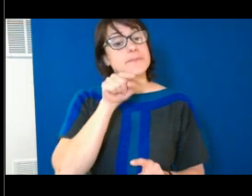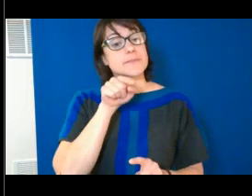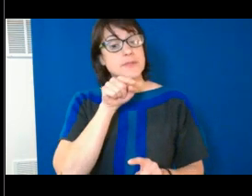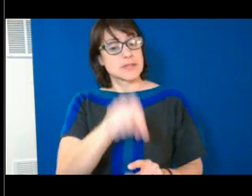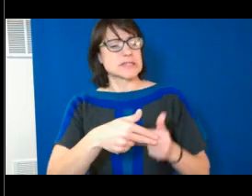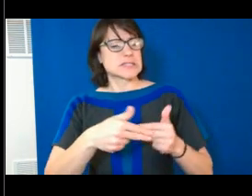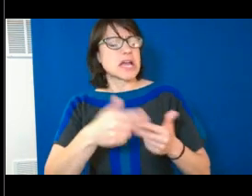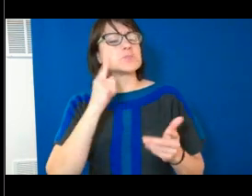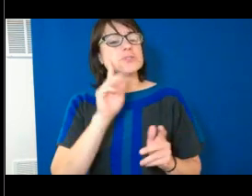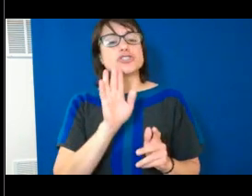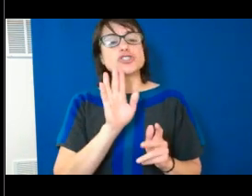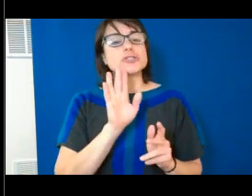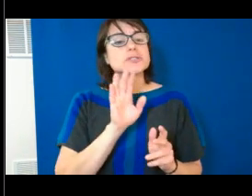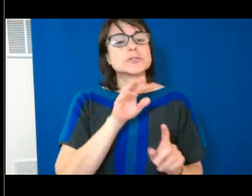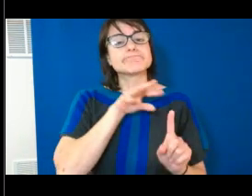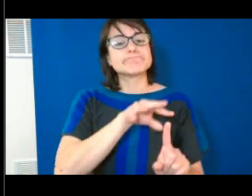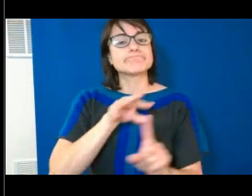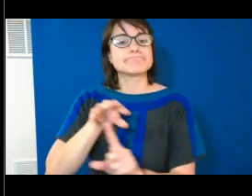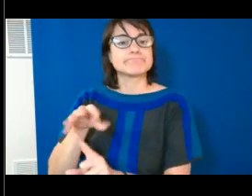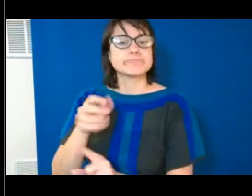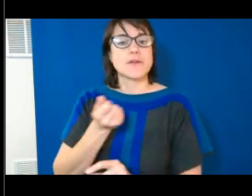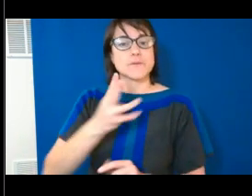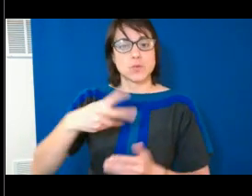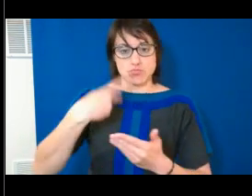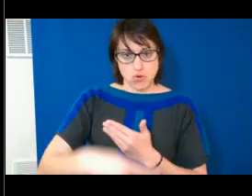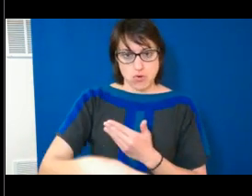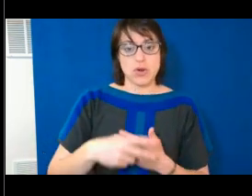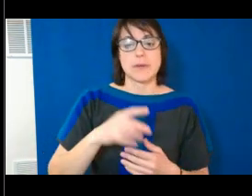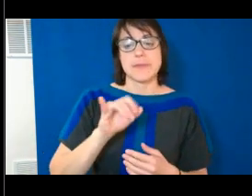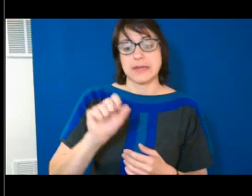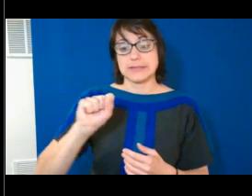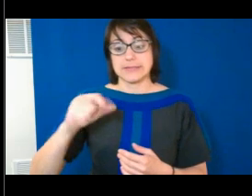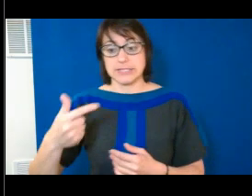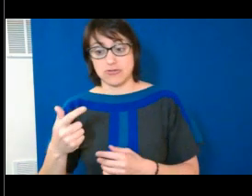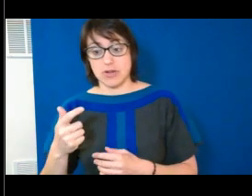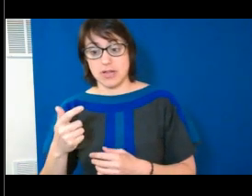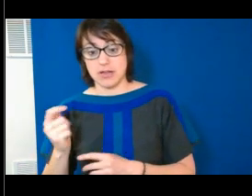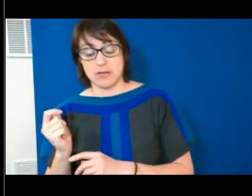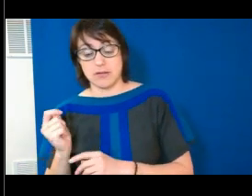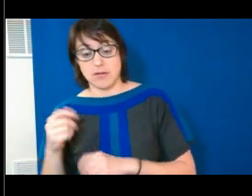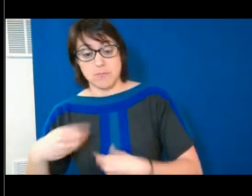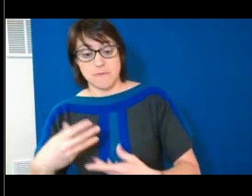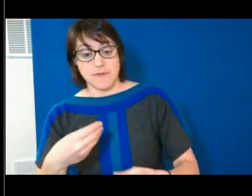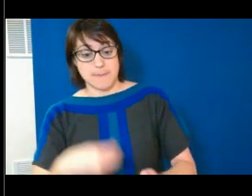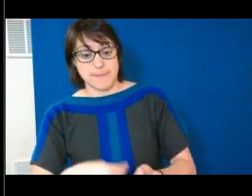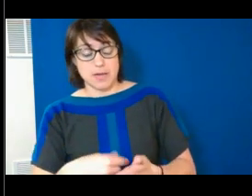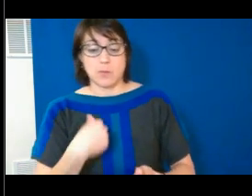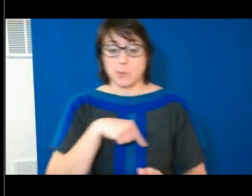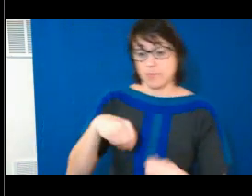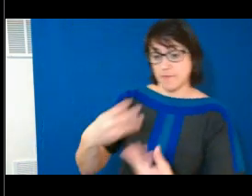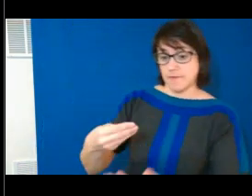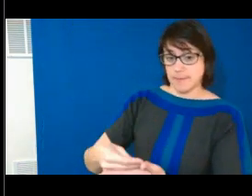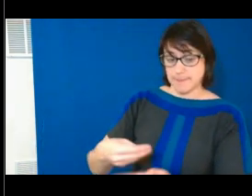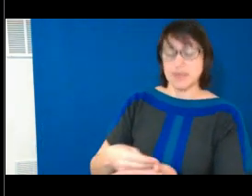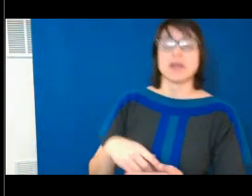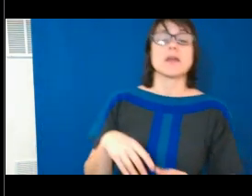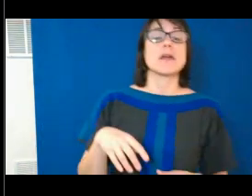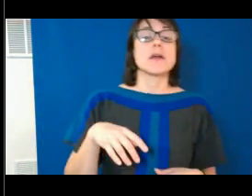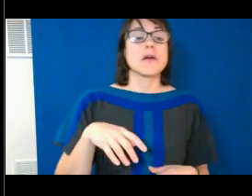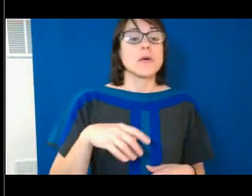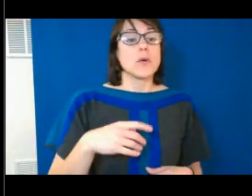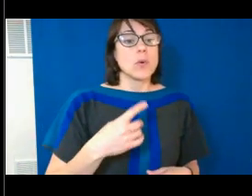with partners that Sea Grant is now funding as well, whether it's the Tijuana River Near on the border of the US and